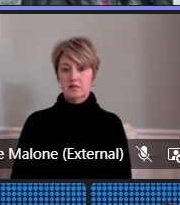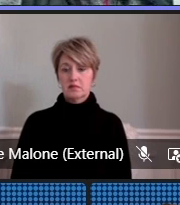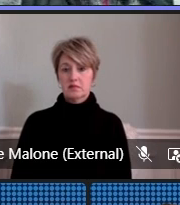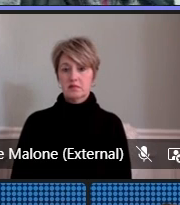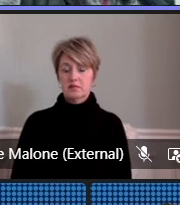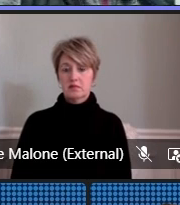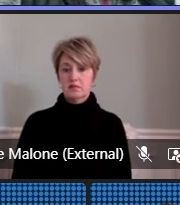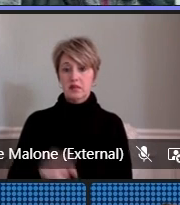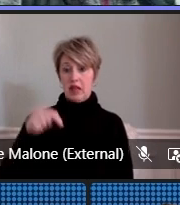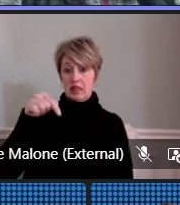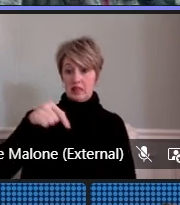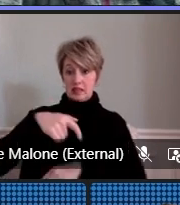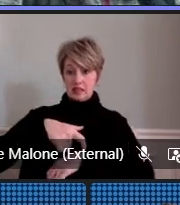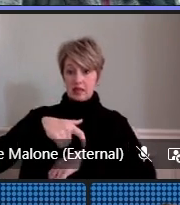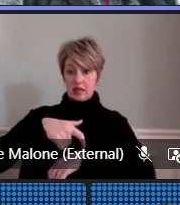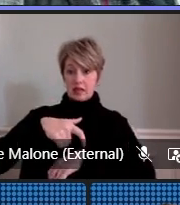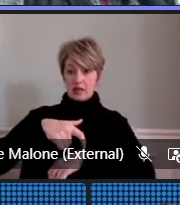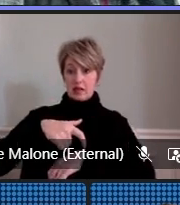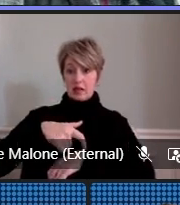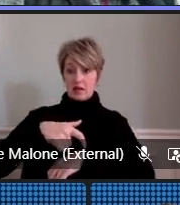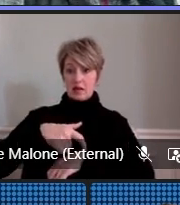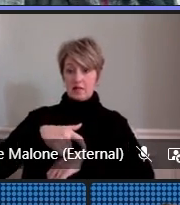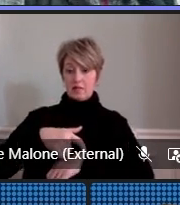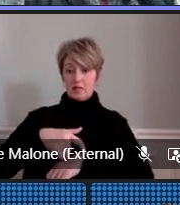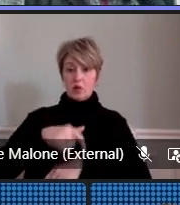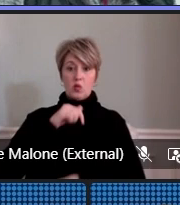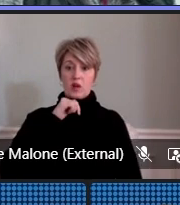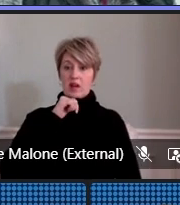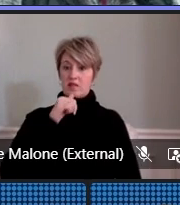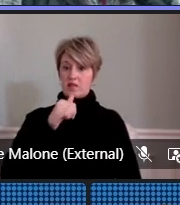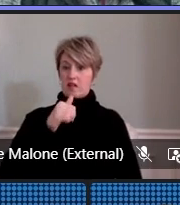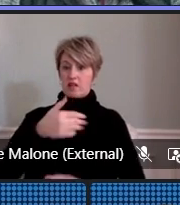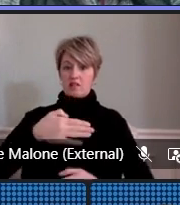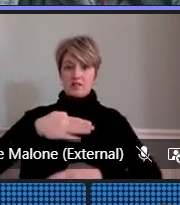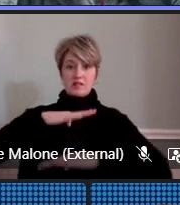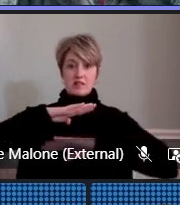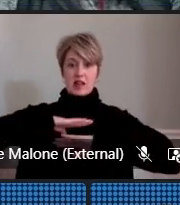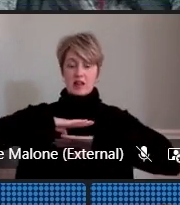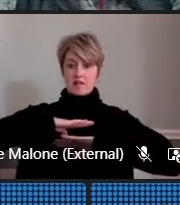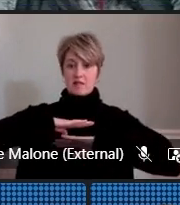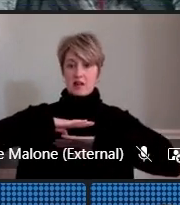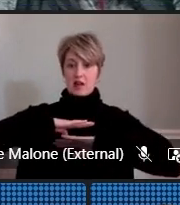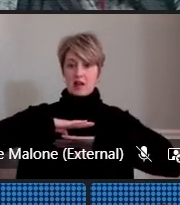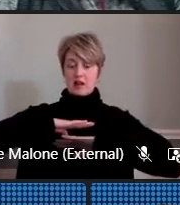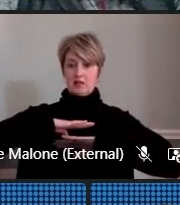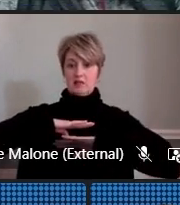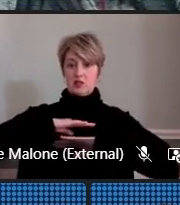At this time, we have not met a quorum.